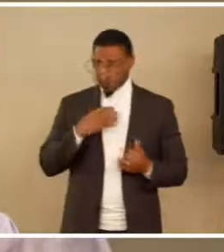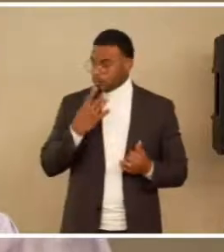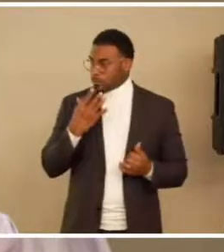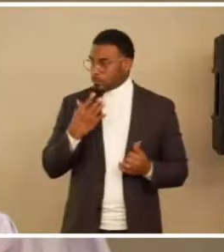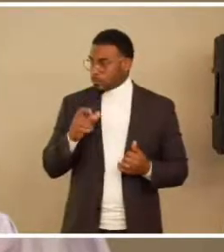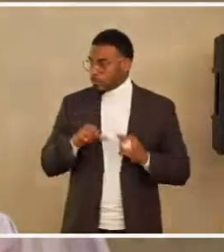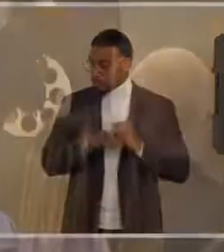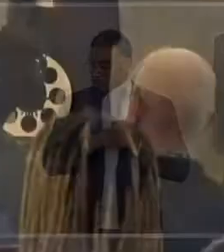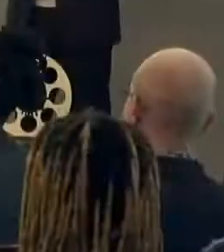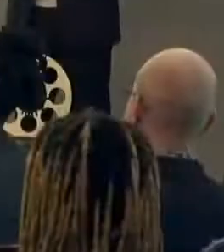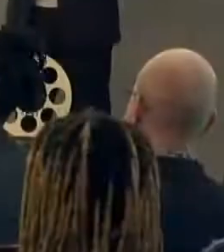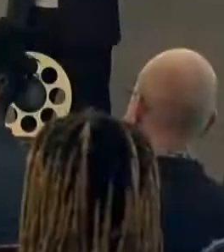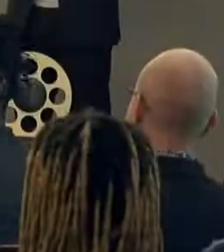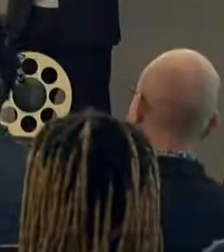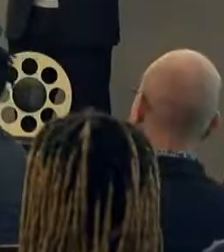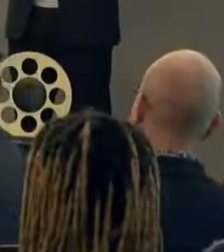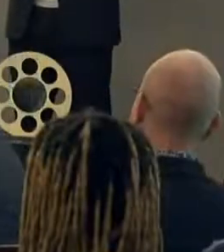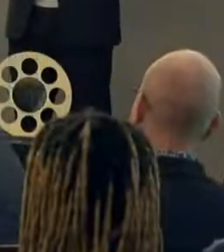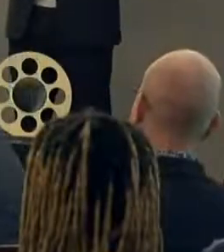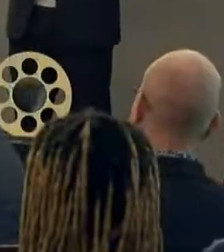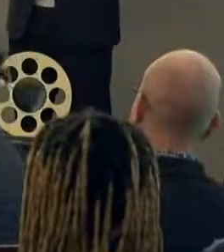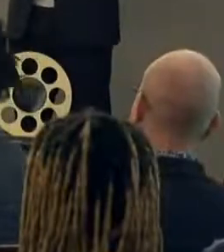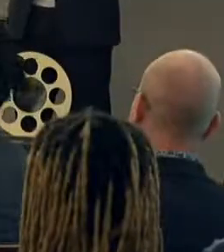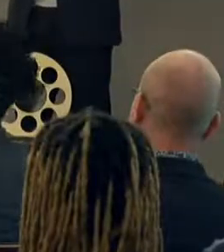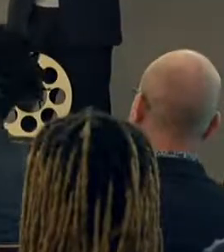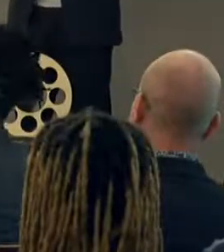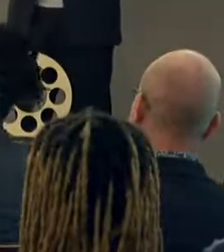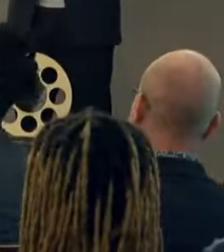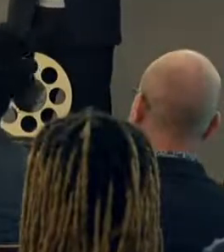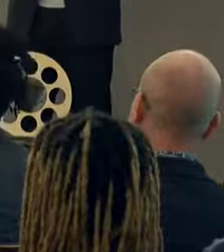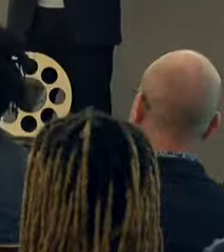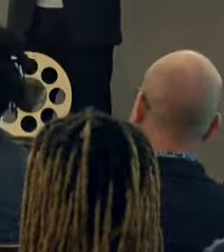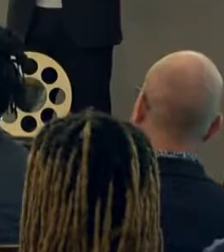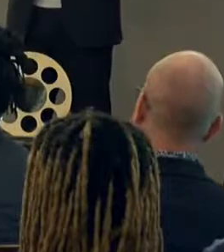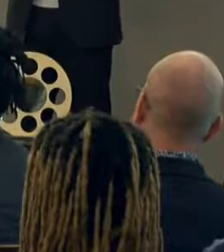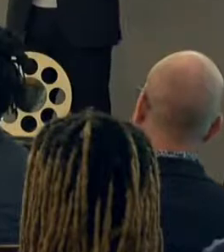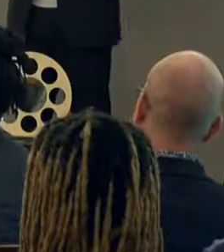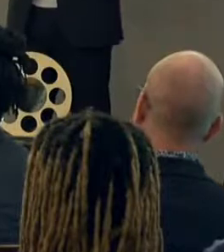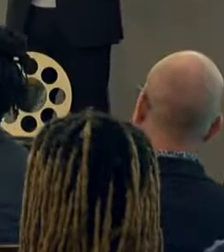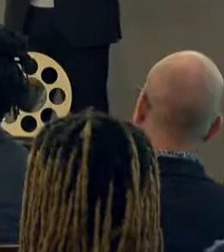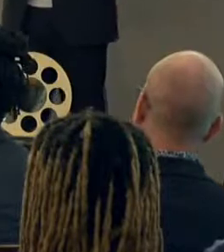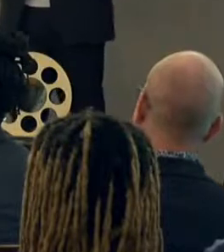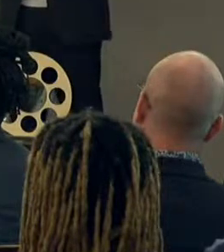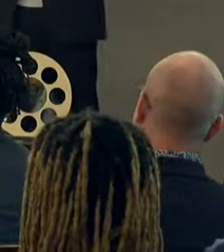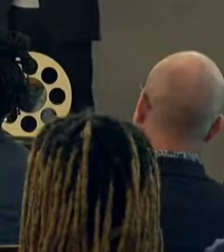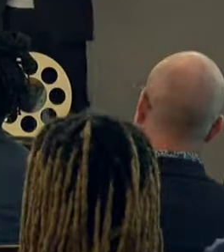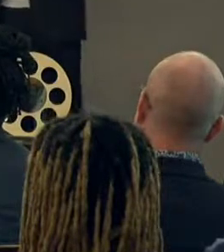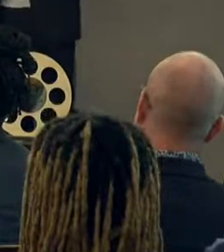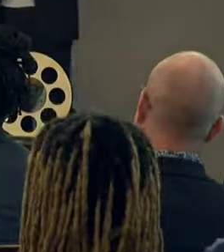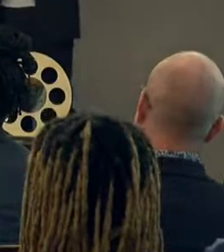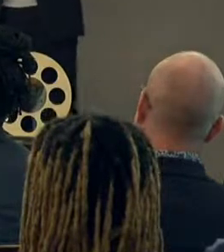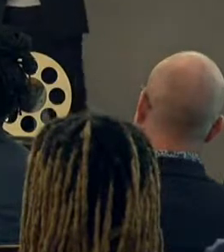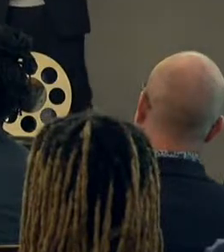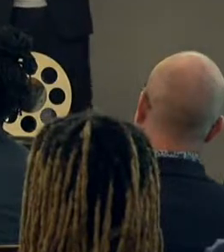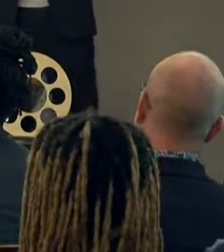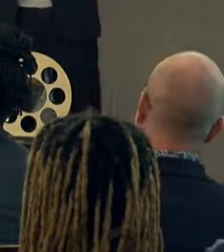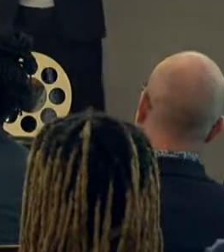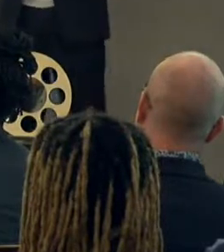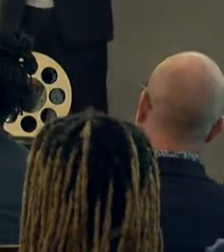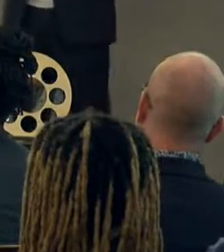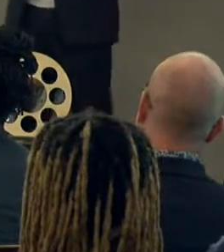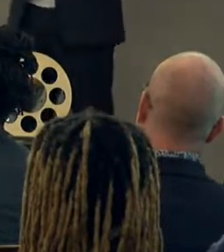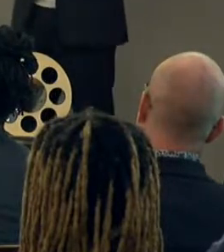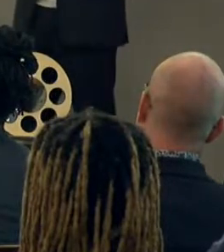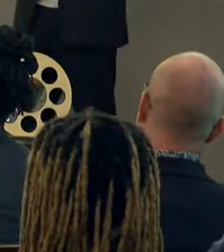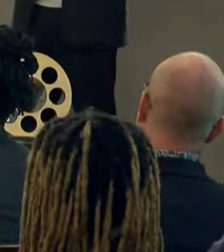in their promotional? Yeah, the two hosts of the channel. So they were not white. So like one of them was Asian, the other one was not African. But they